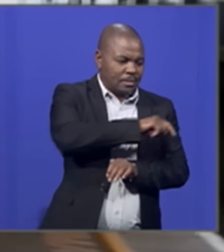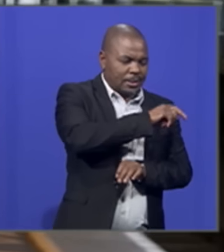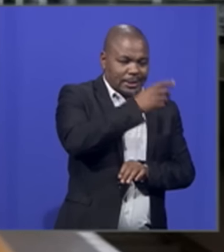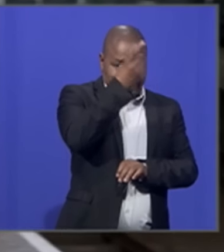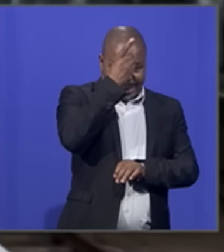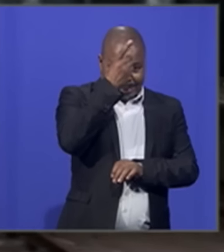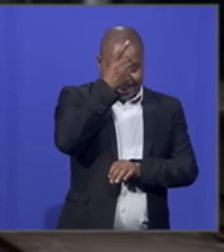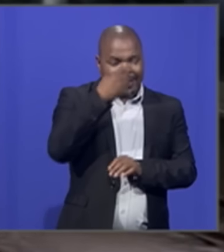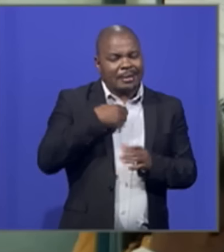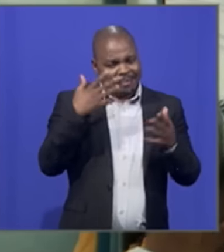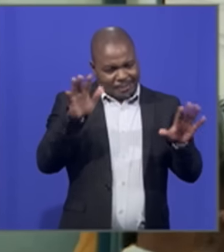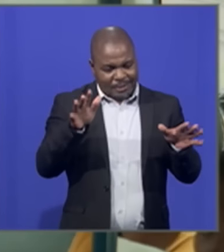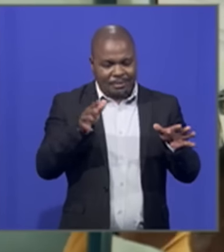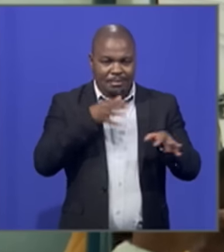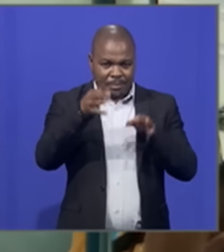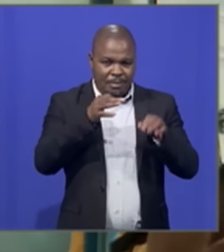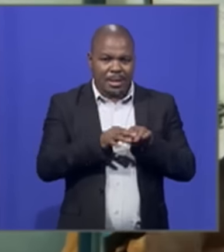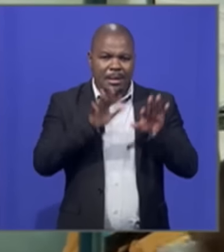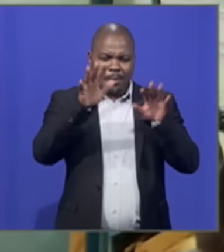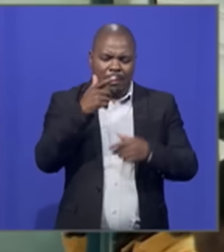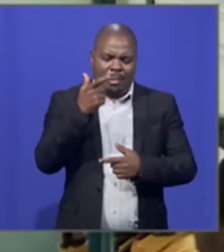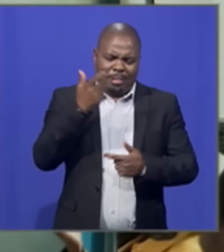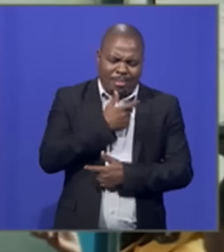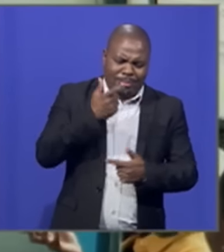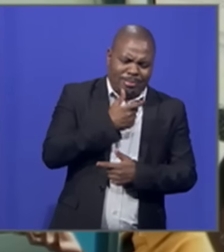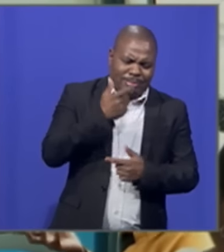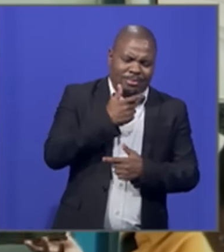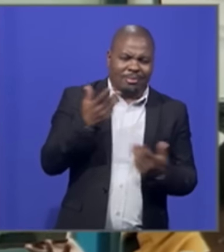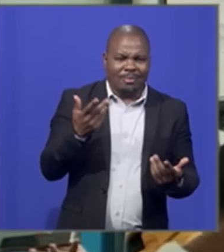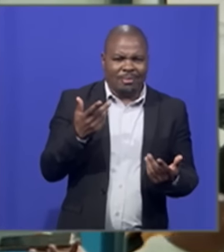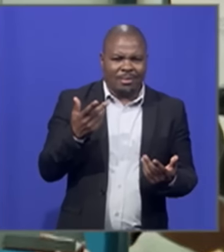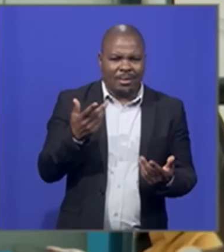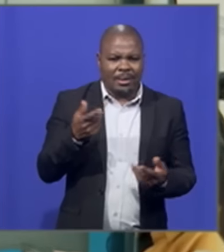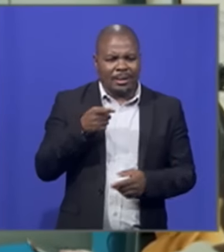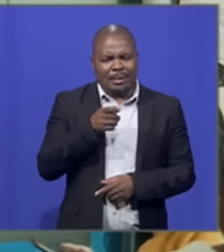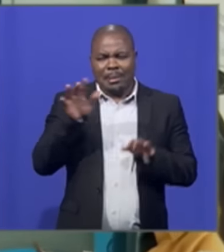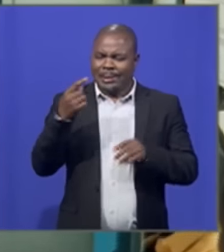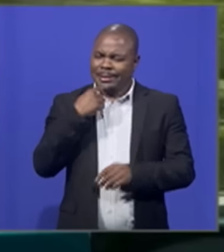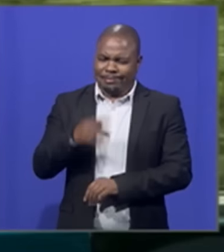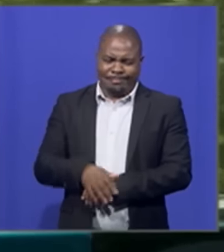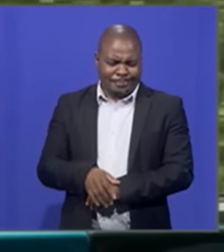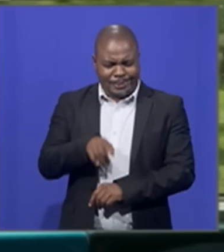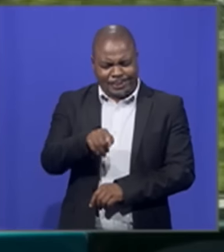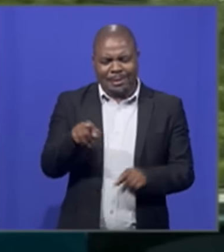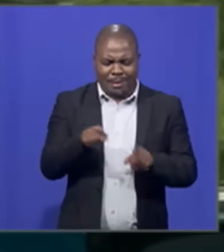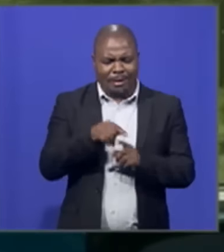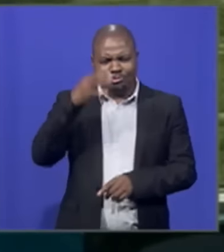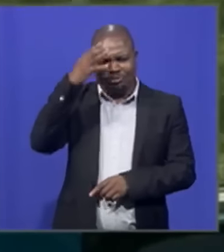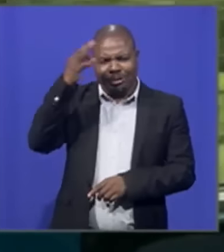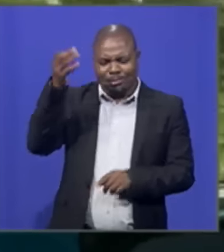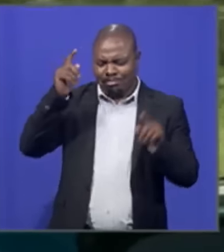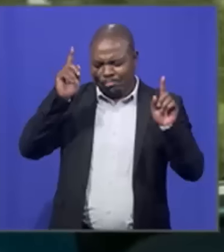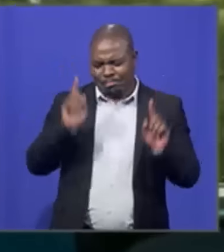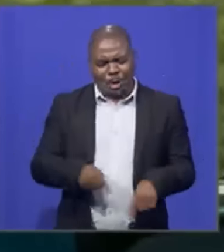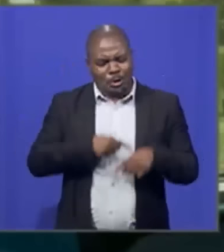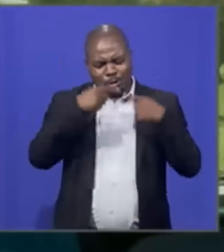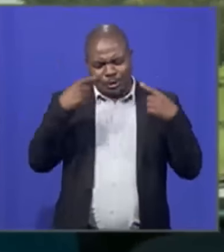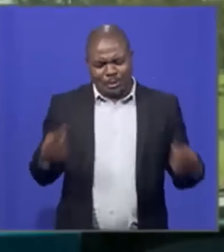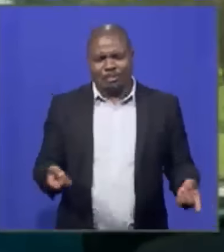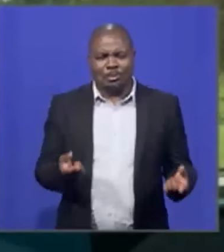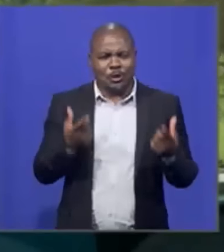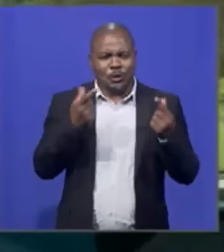eThekwini. People laughed this out of court. They said, it's a dream, it's impossible, it will never